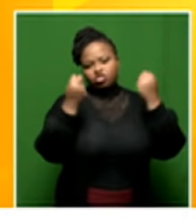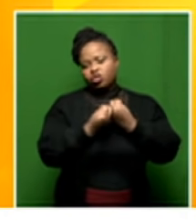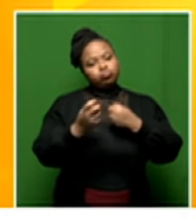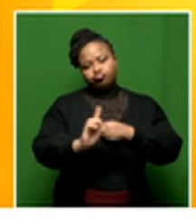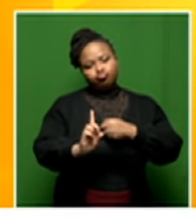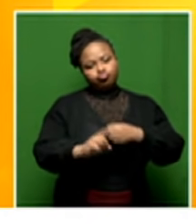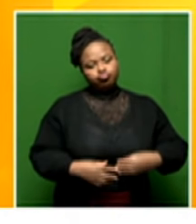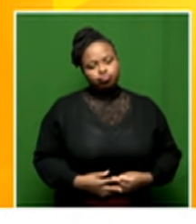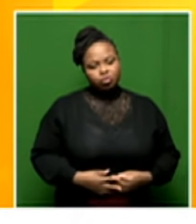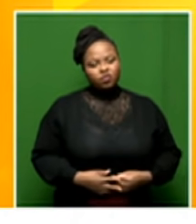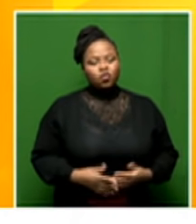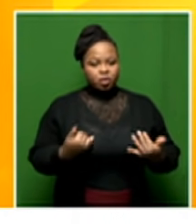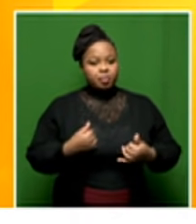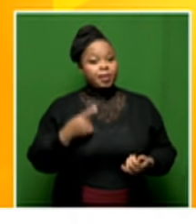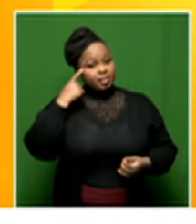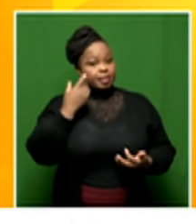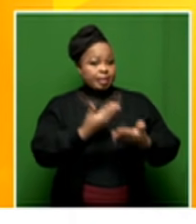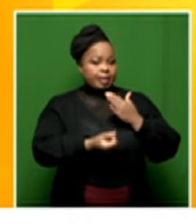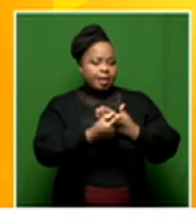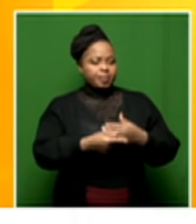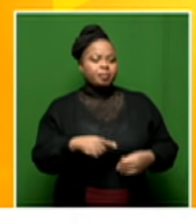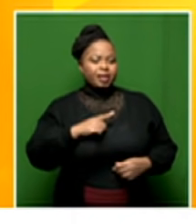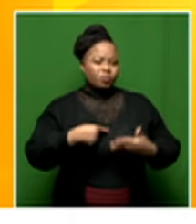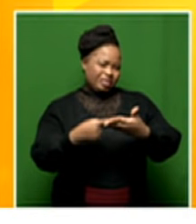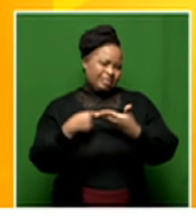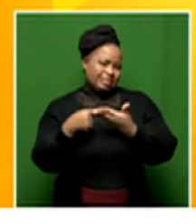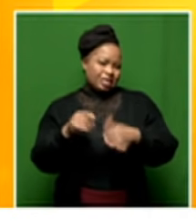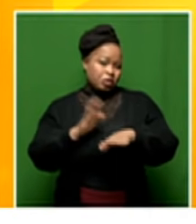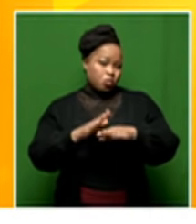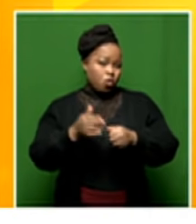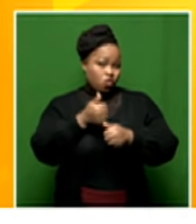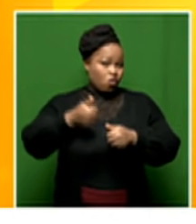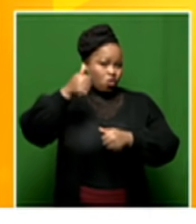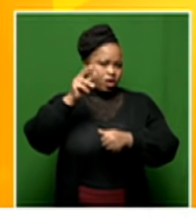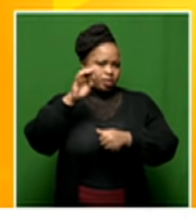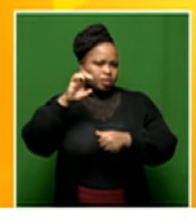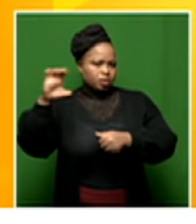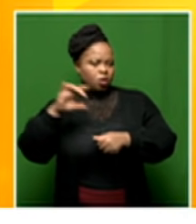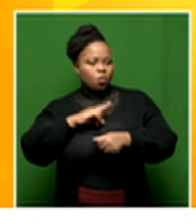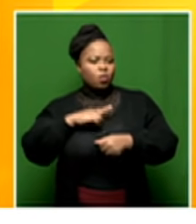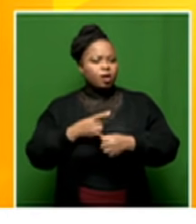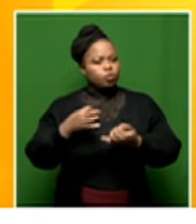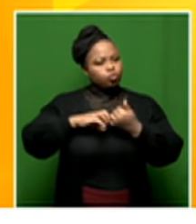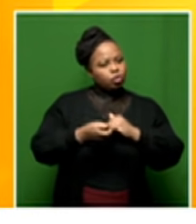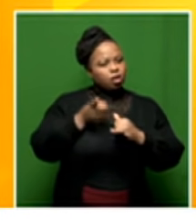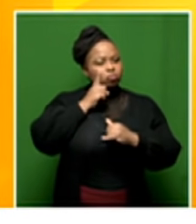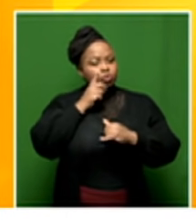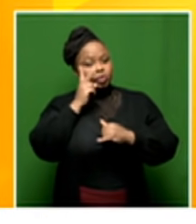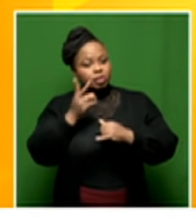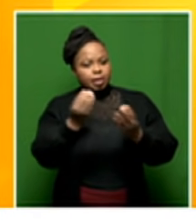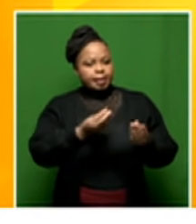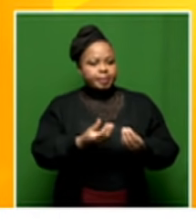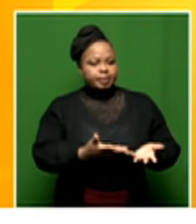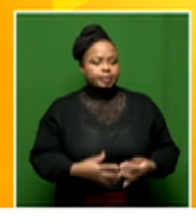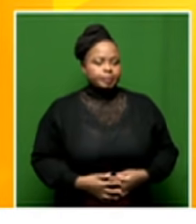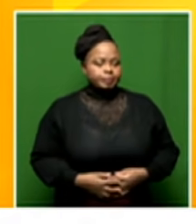for example. Yeah. These are obviously under intense discussion, I'm sure, as we try and model the numbers as in real time as is